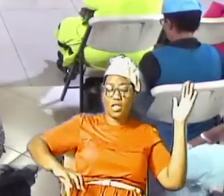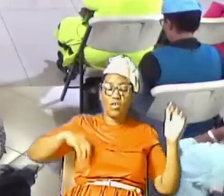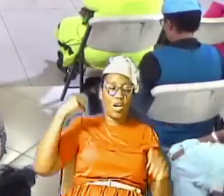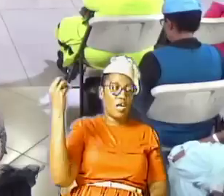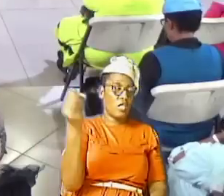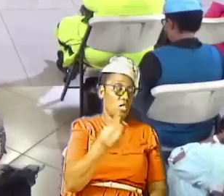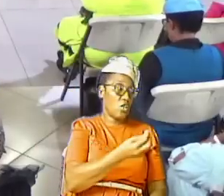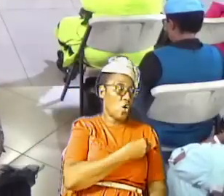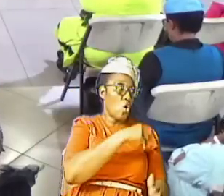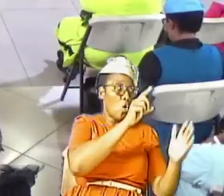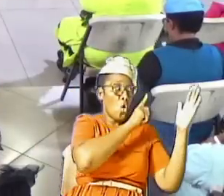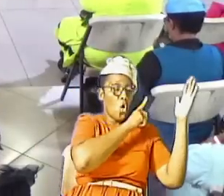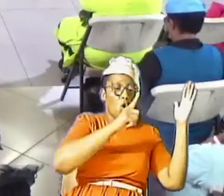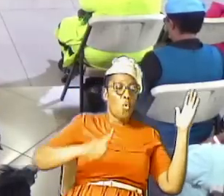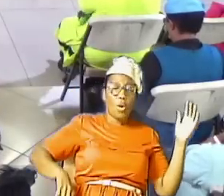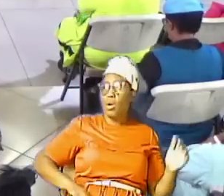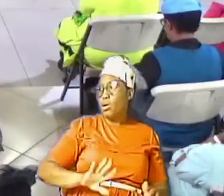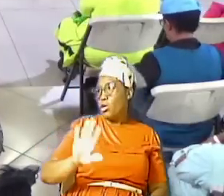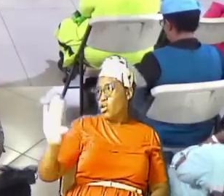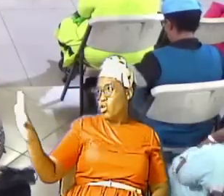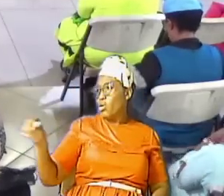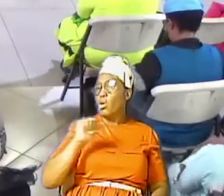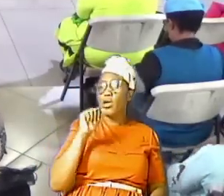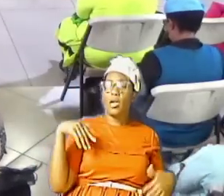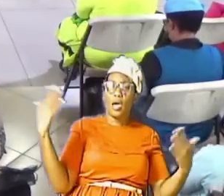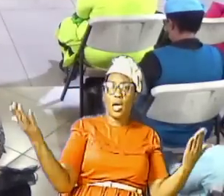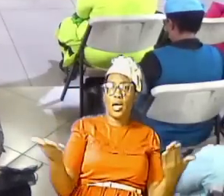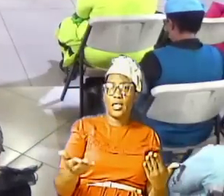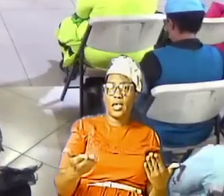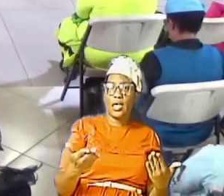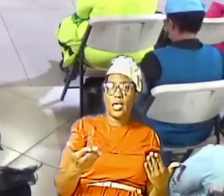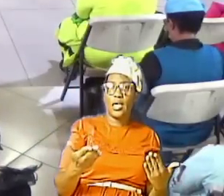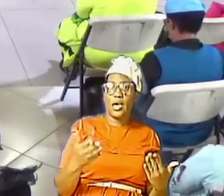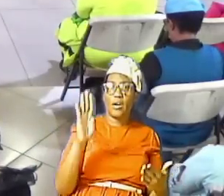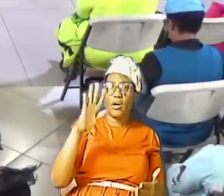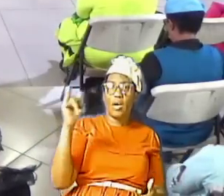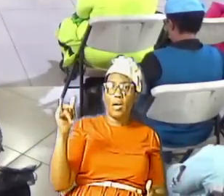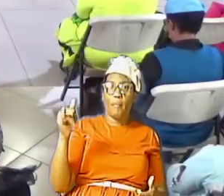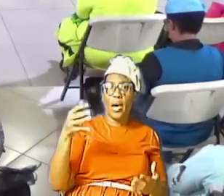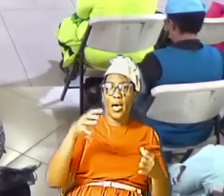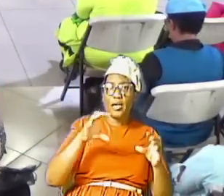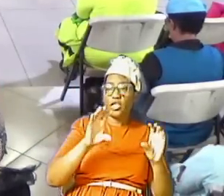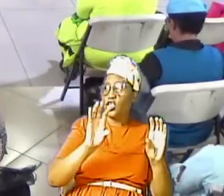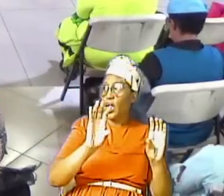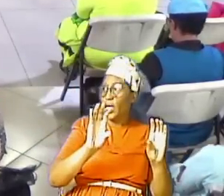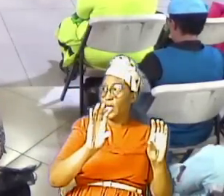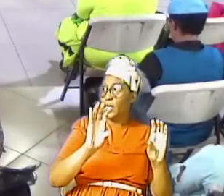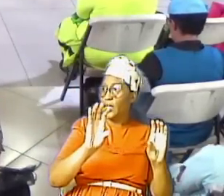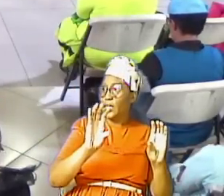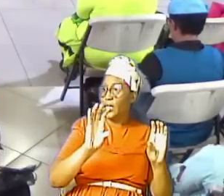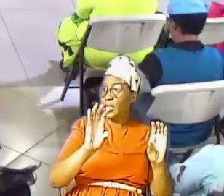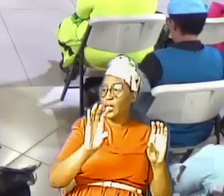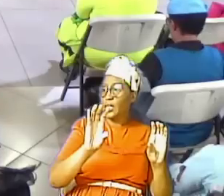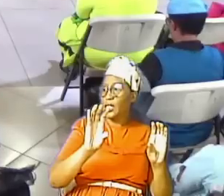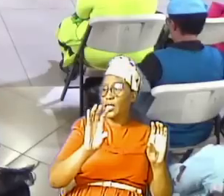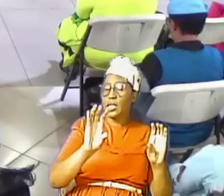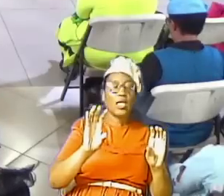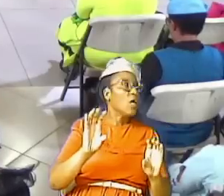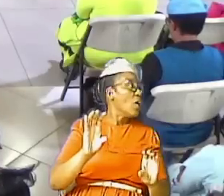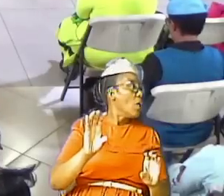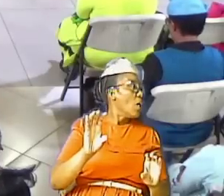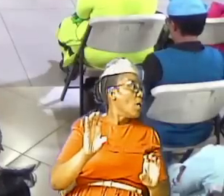Lord. You're not here by chance, I can tell you. And I see we